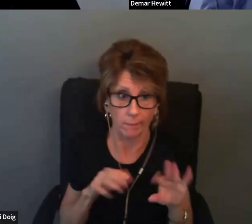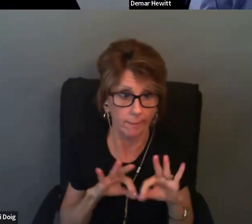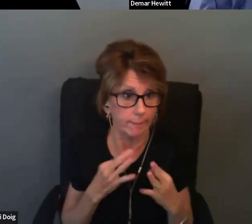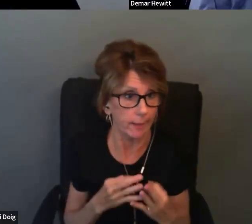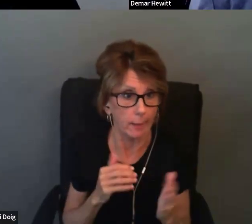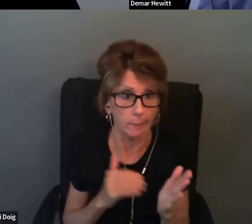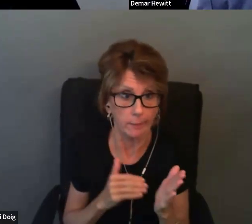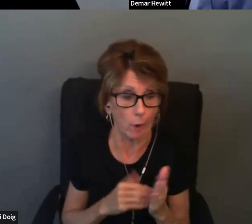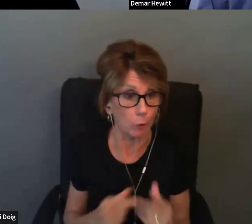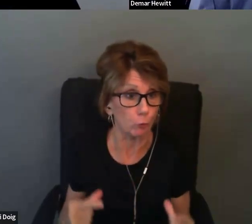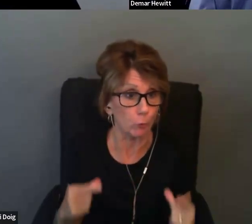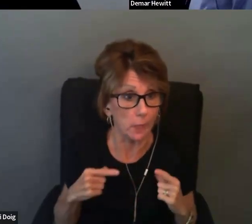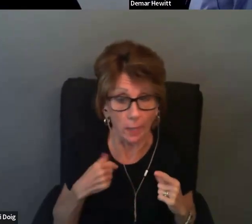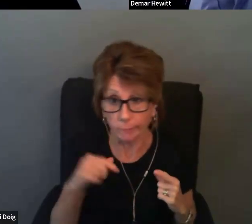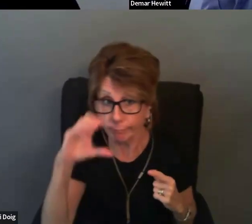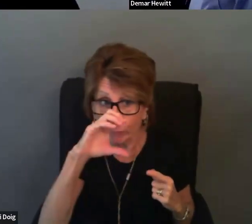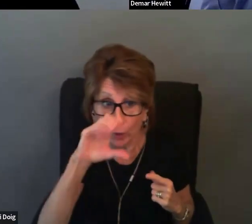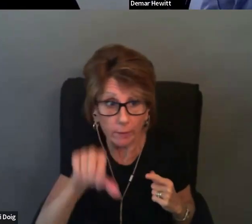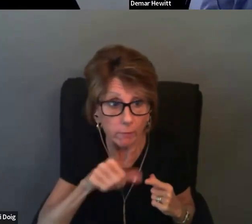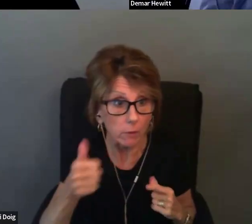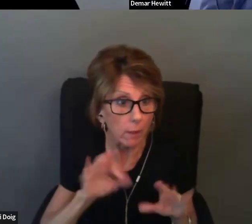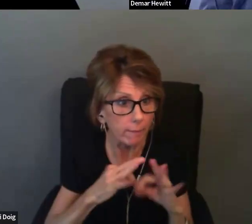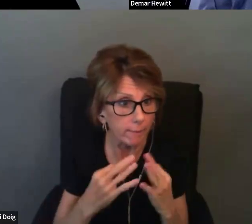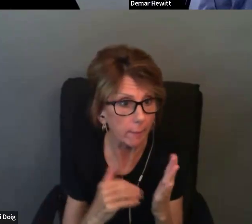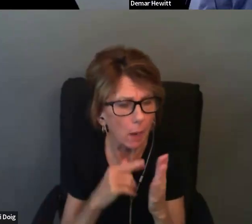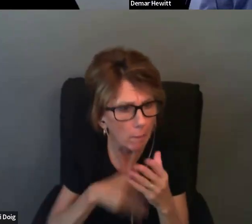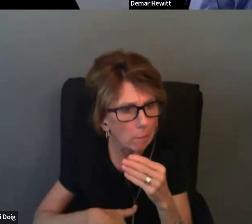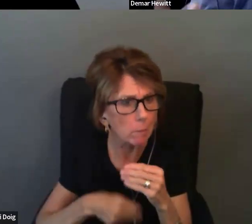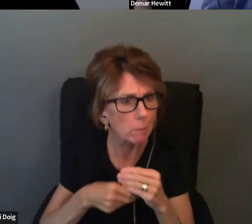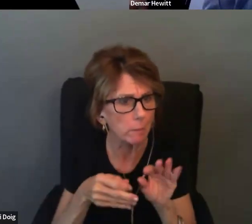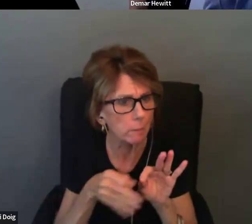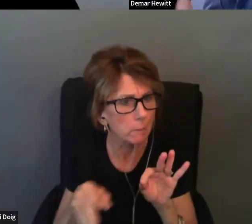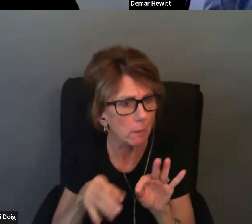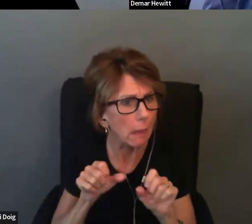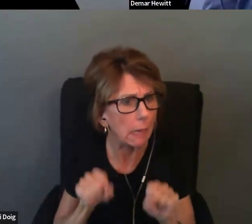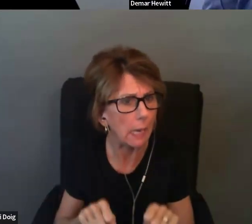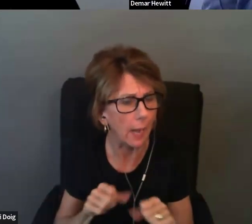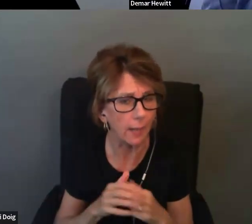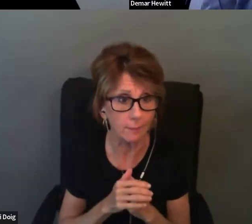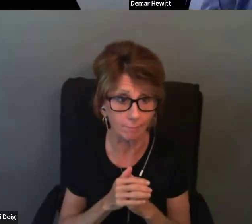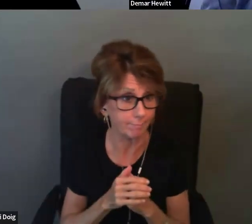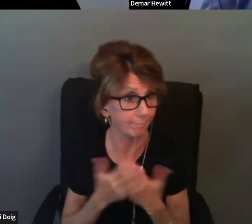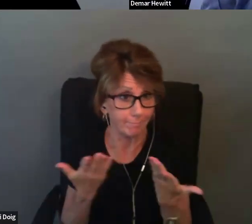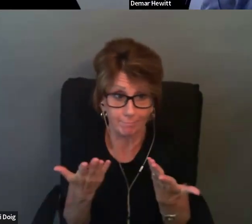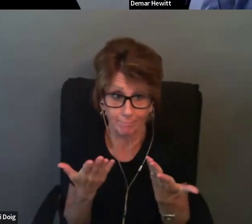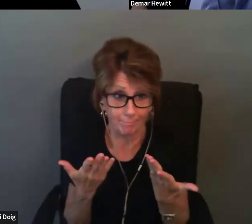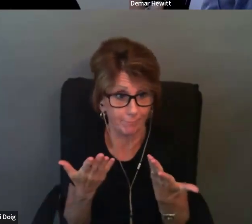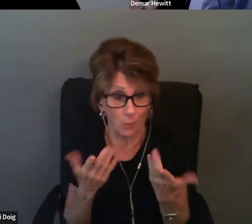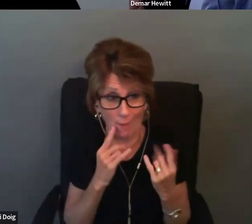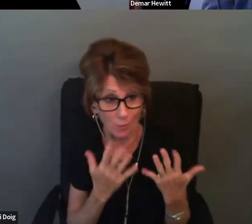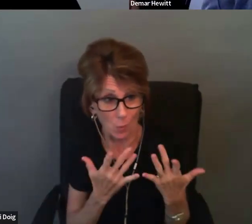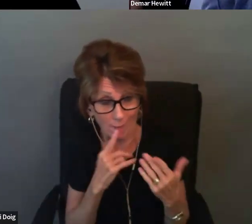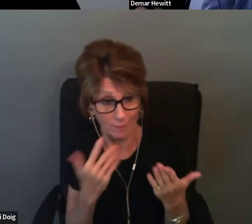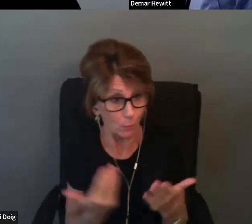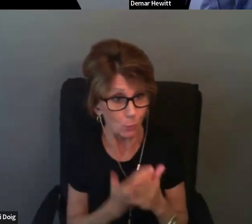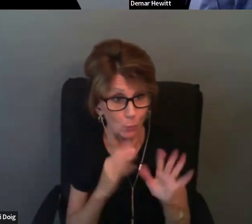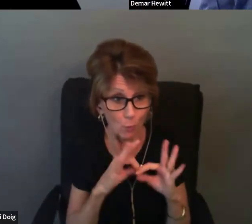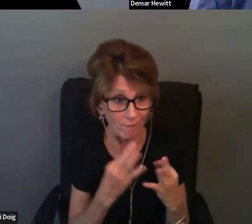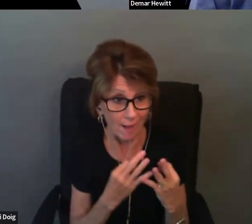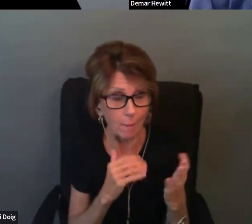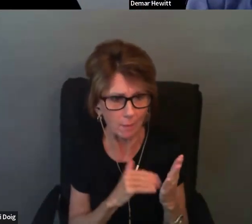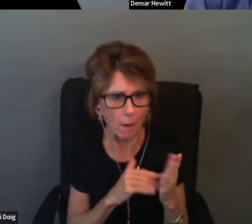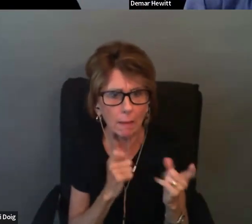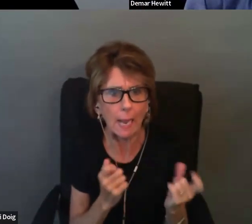and I am searching for another family doctor. But until then, these are the details of my disability. These